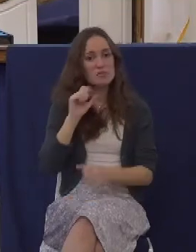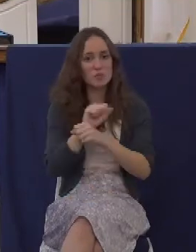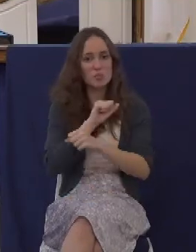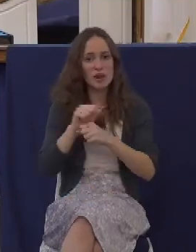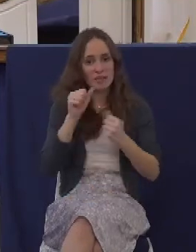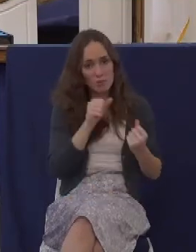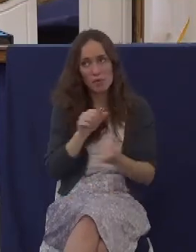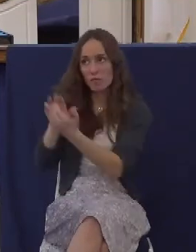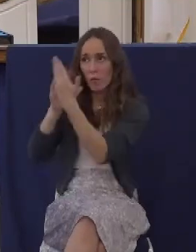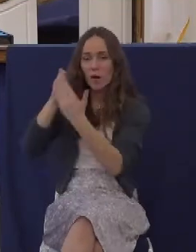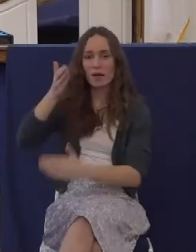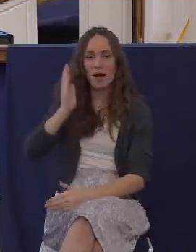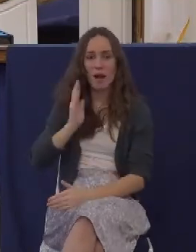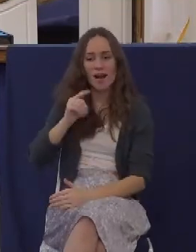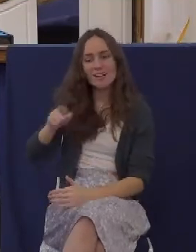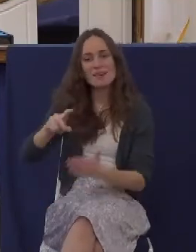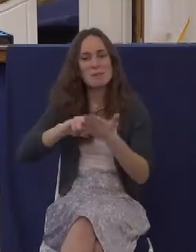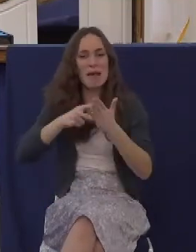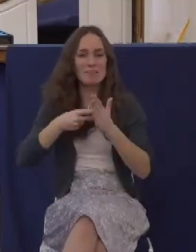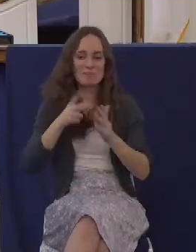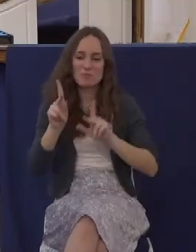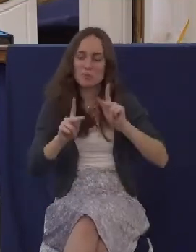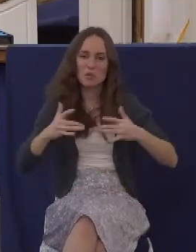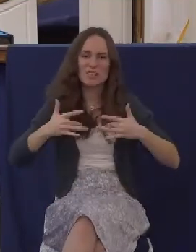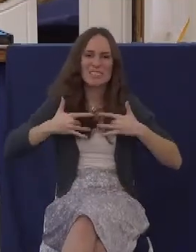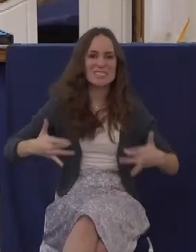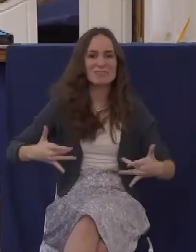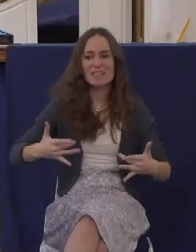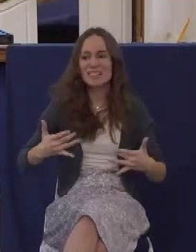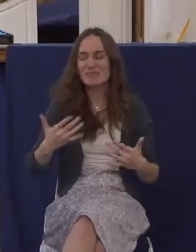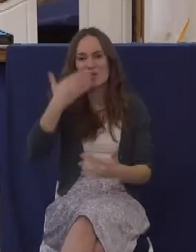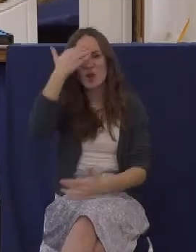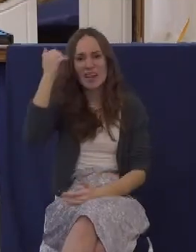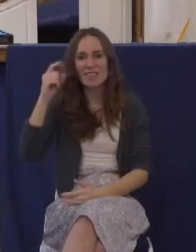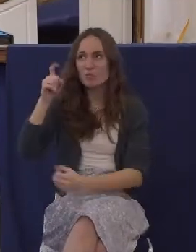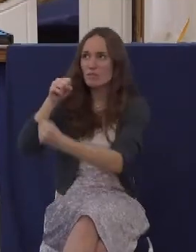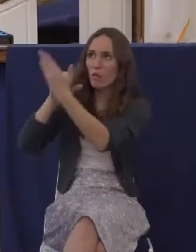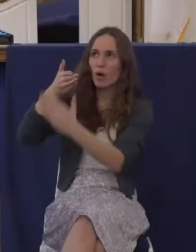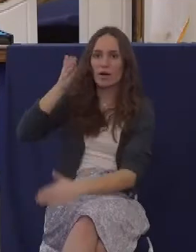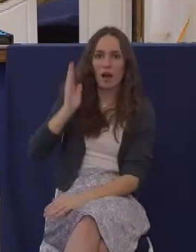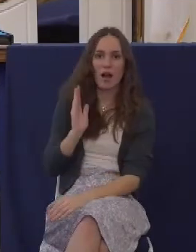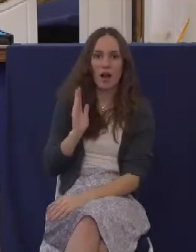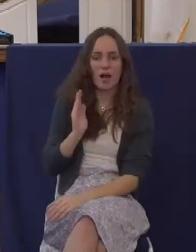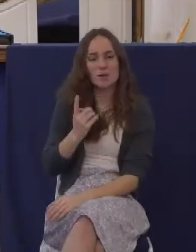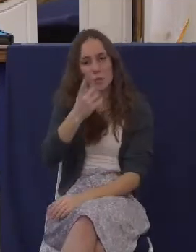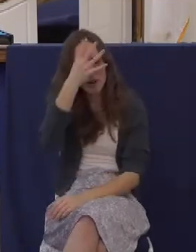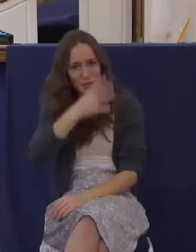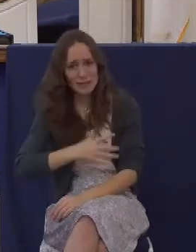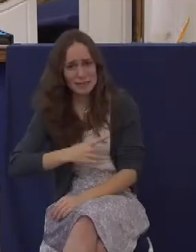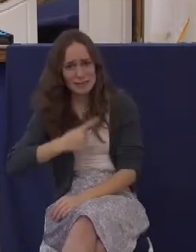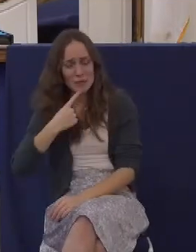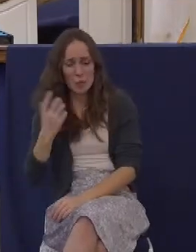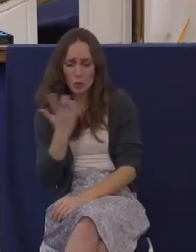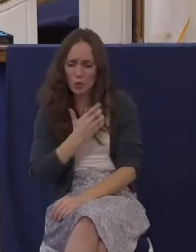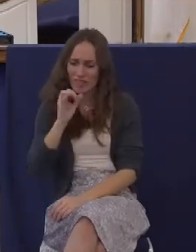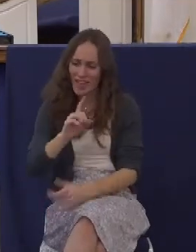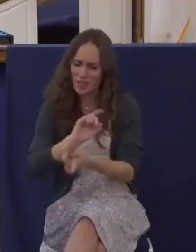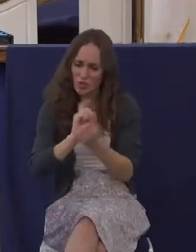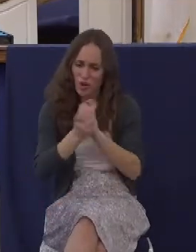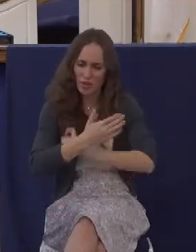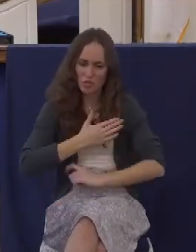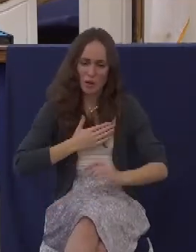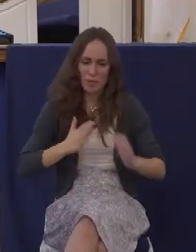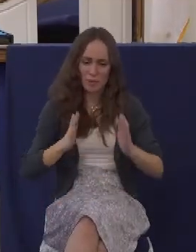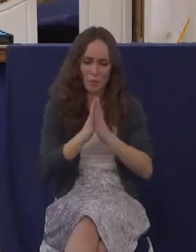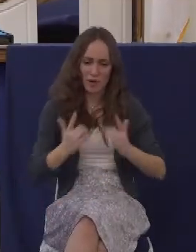R.A. Torrey said that that's the one thought that changed his whole prayer life. That he would go through the motions of prayer, and finally he got to